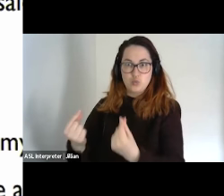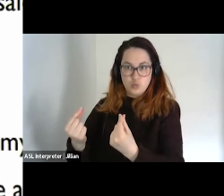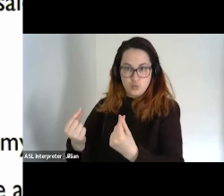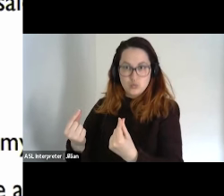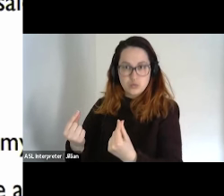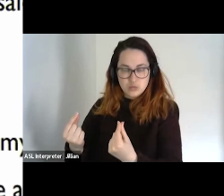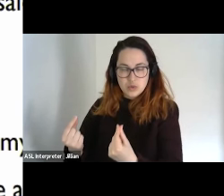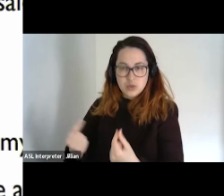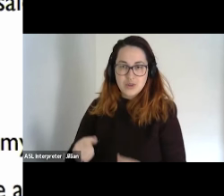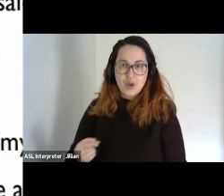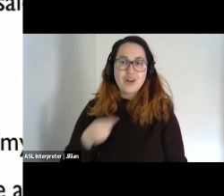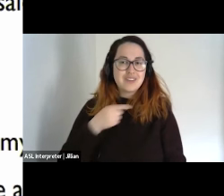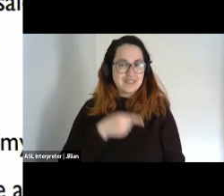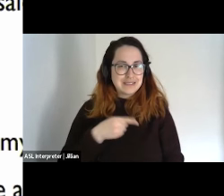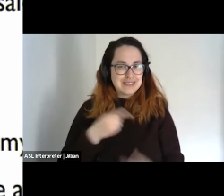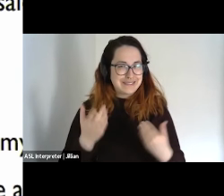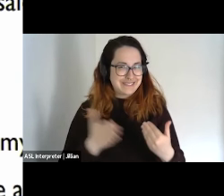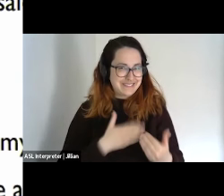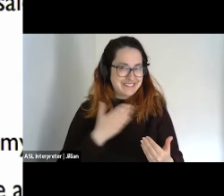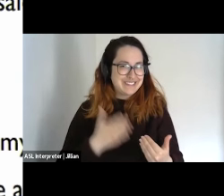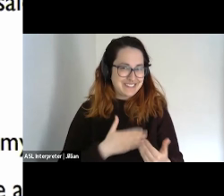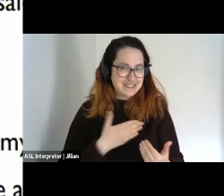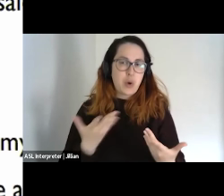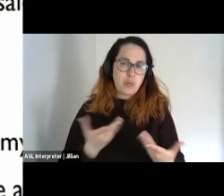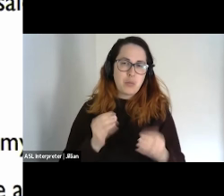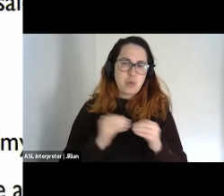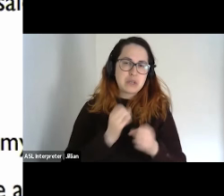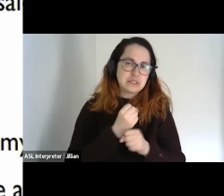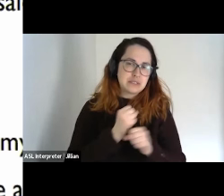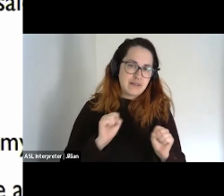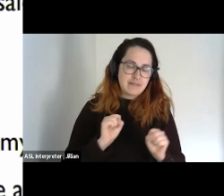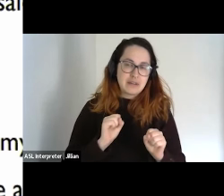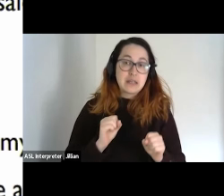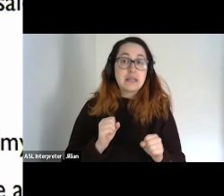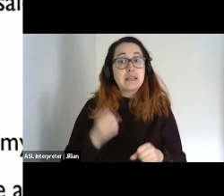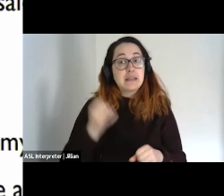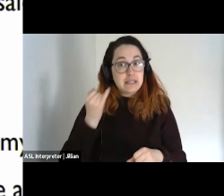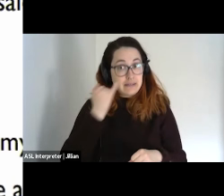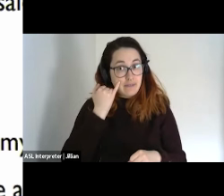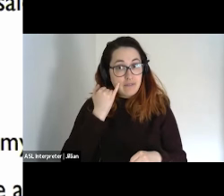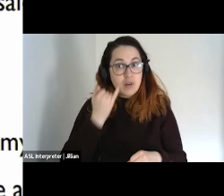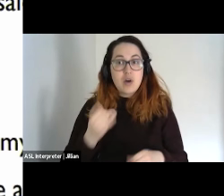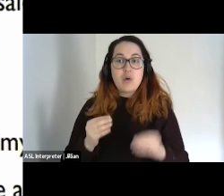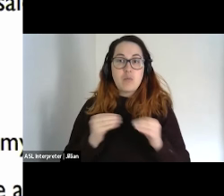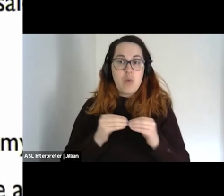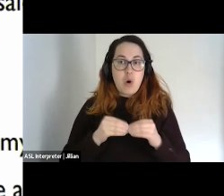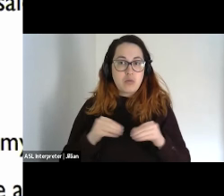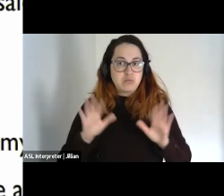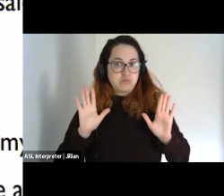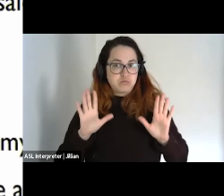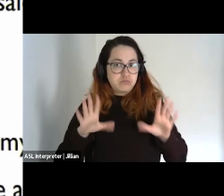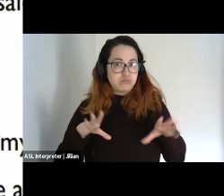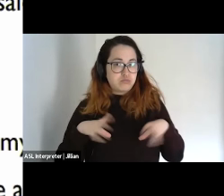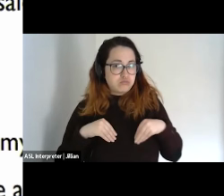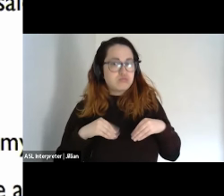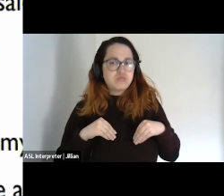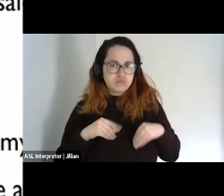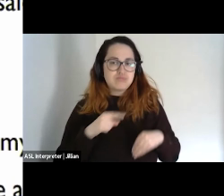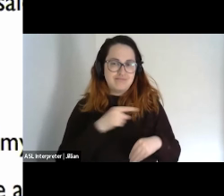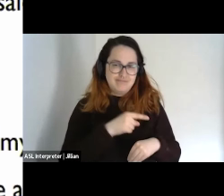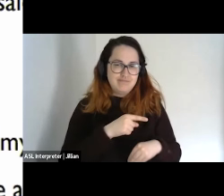is a lot easier to do than the other, or a lot safer, especially if you're a very passive communicator and want to be more introspective rather